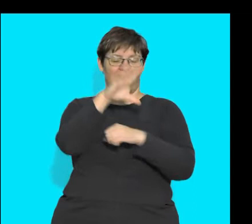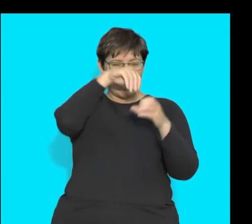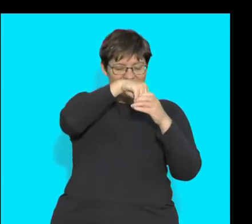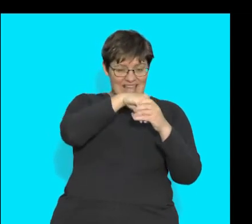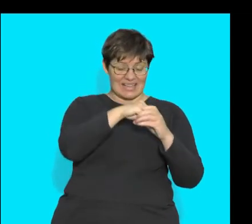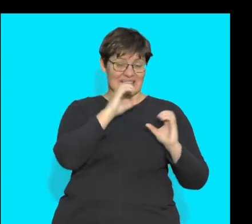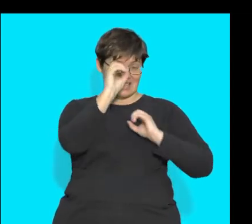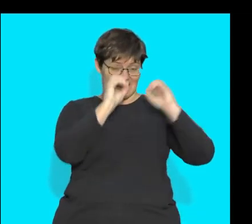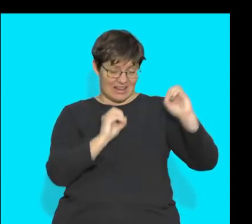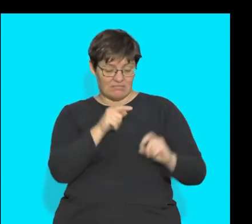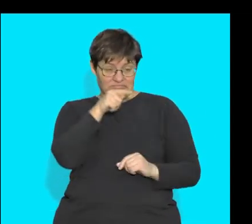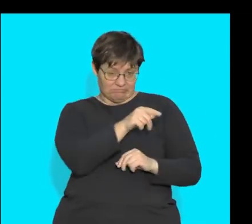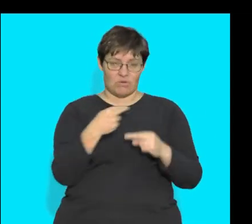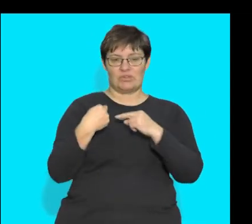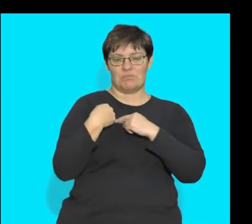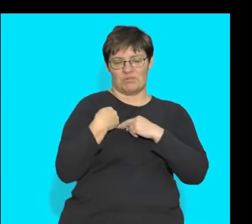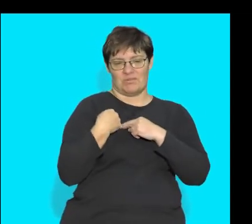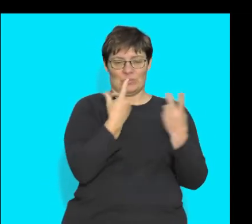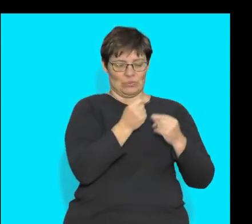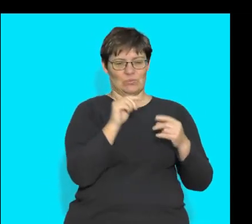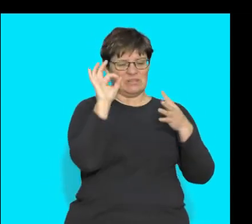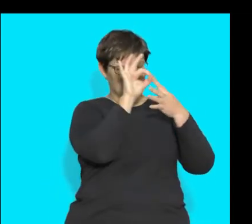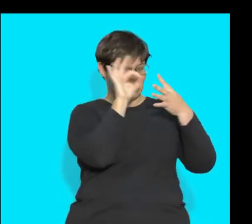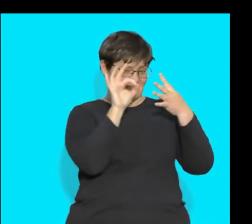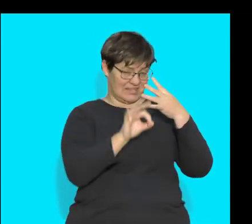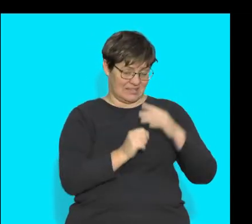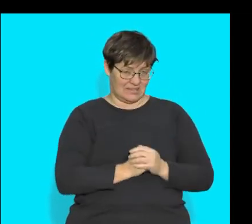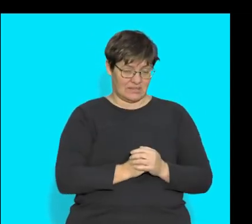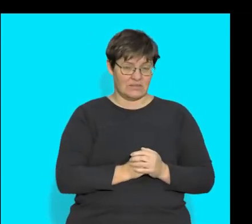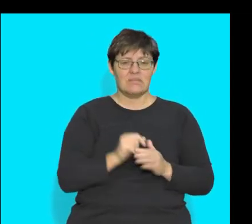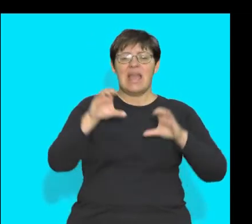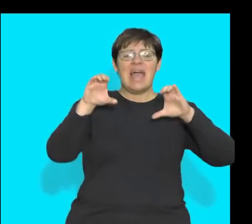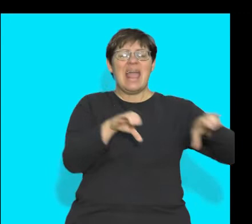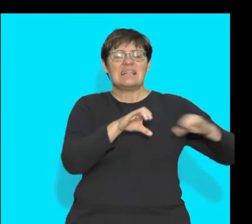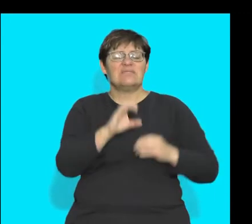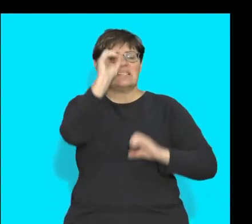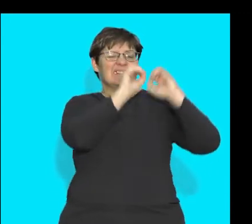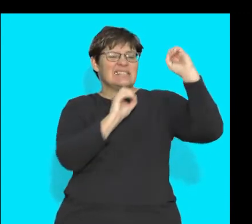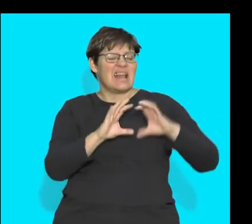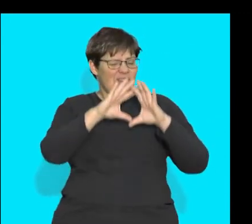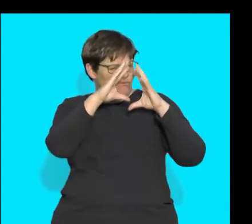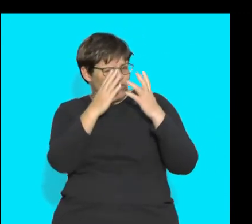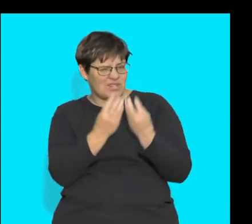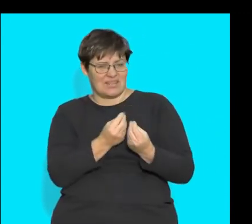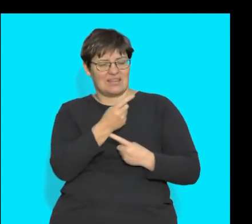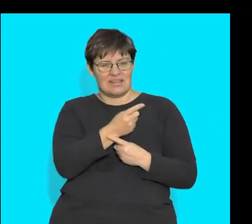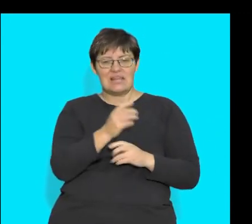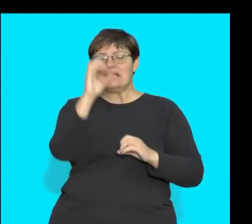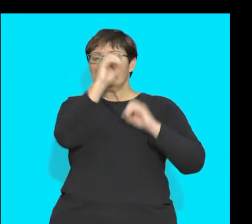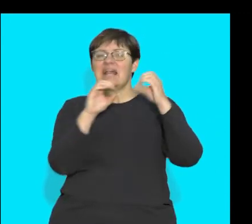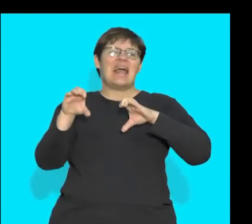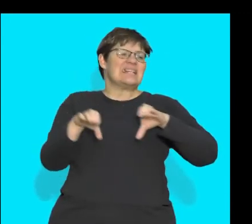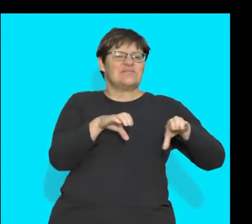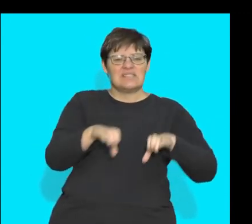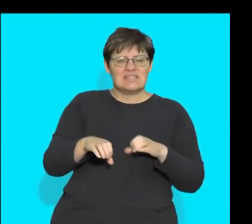cell that performs a specific function. So here, all the activities of the cell. The